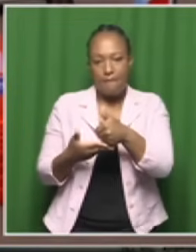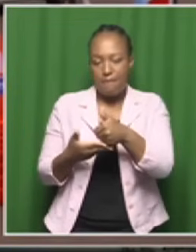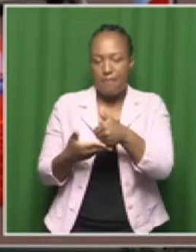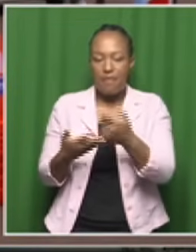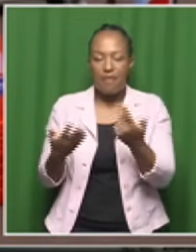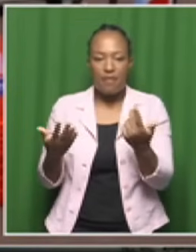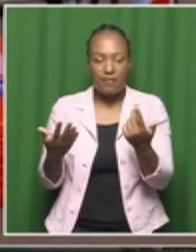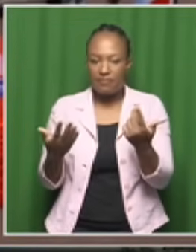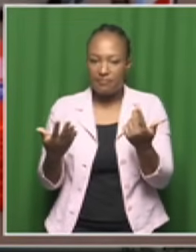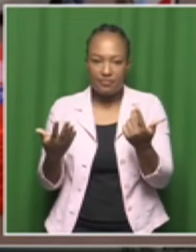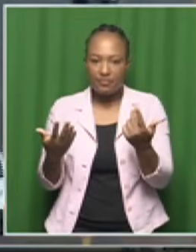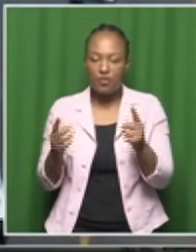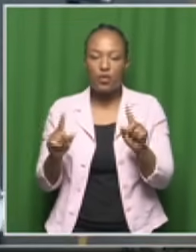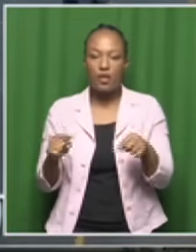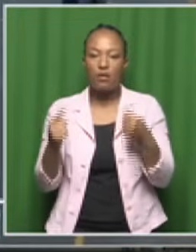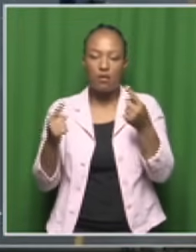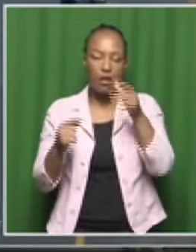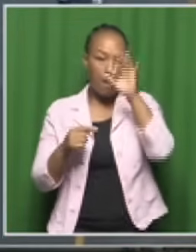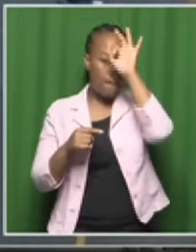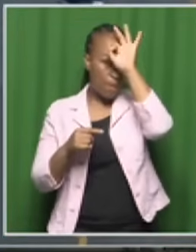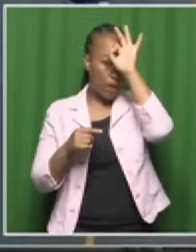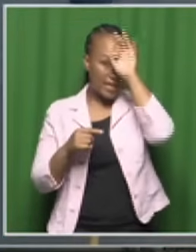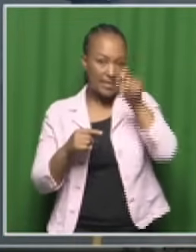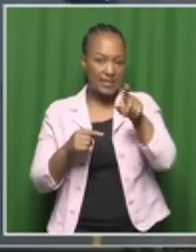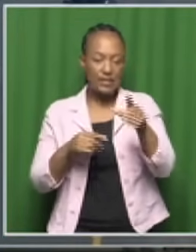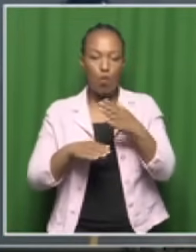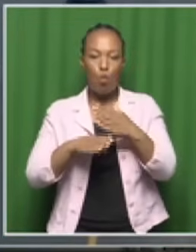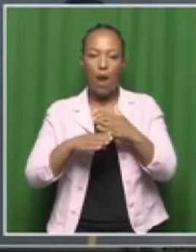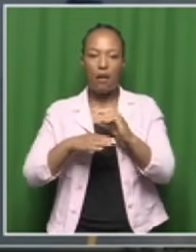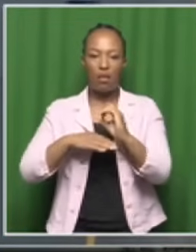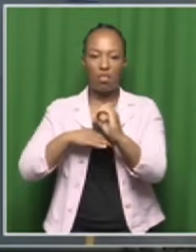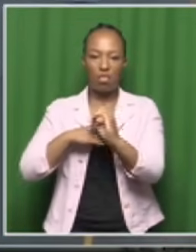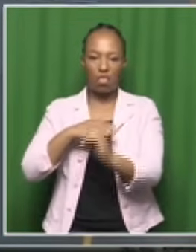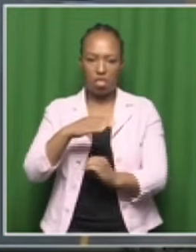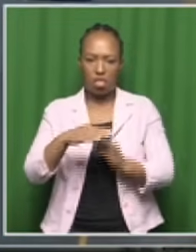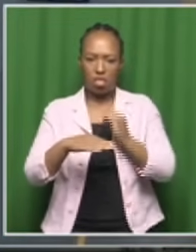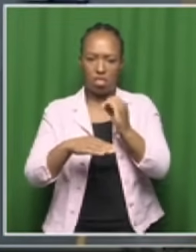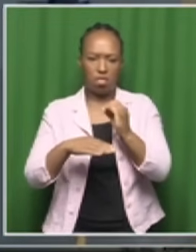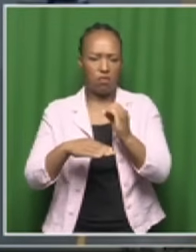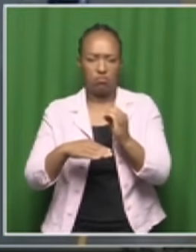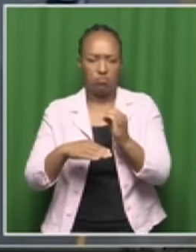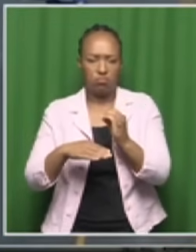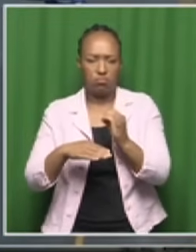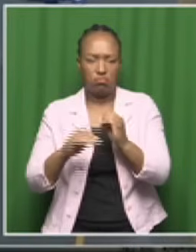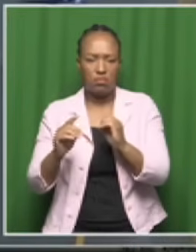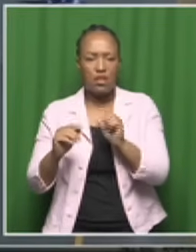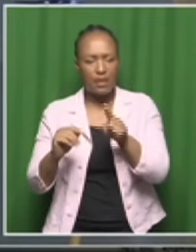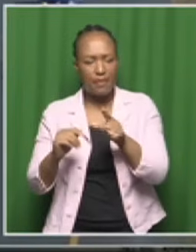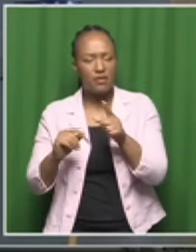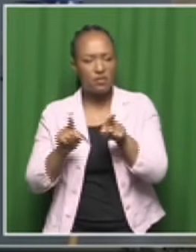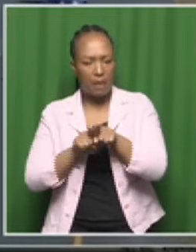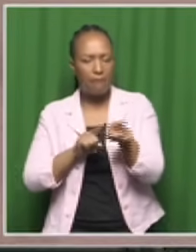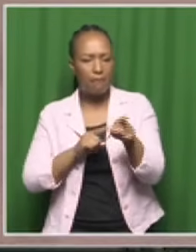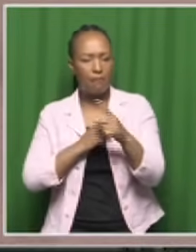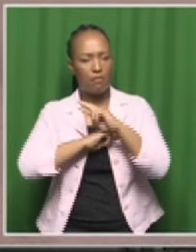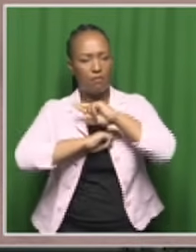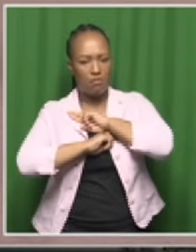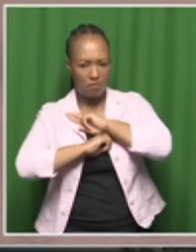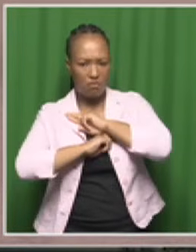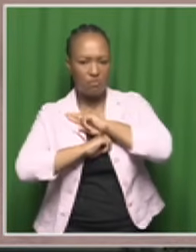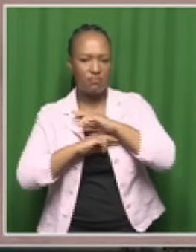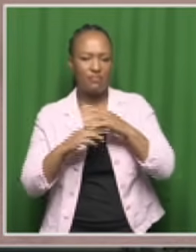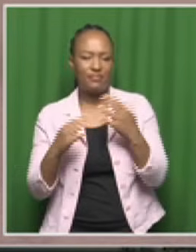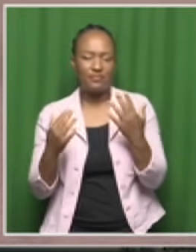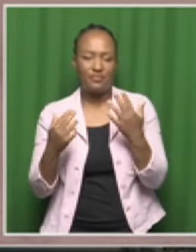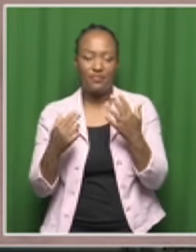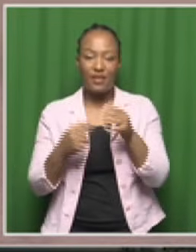have law enforcers working around the clock 24/7. They need to also take their rest, but also in terms of South African motorists